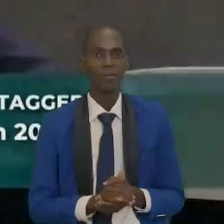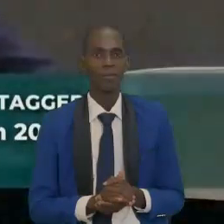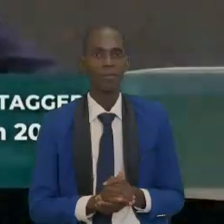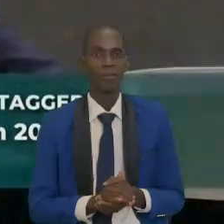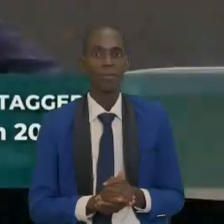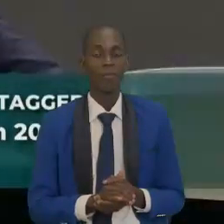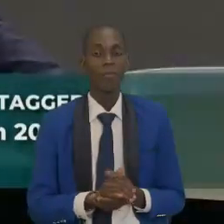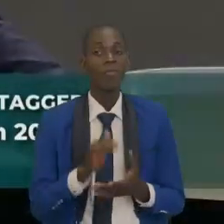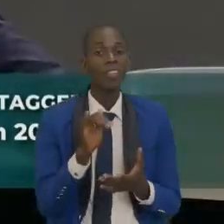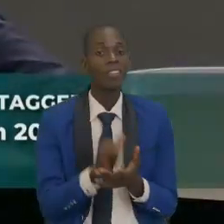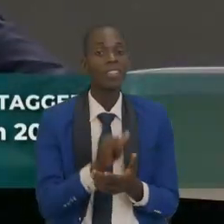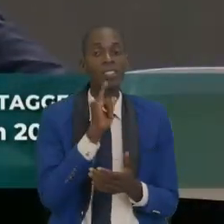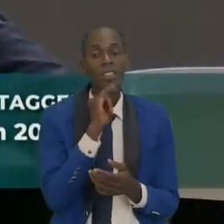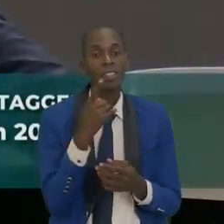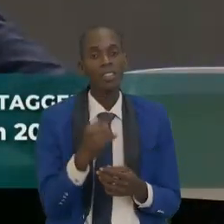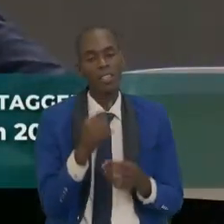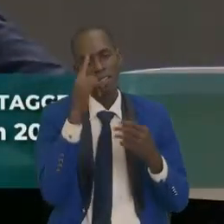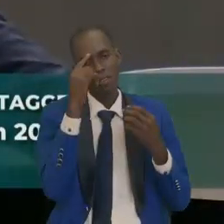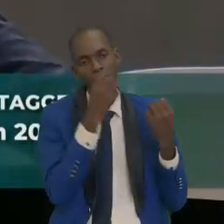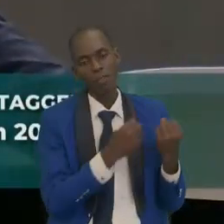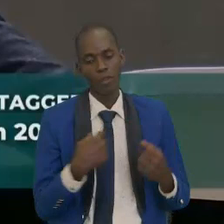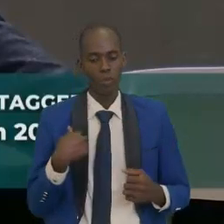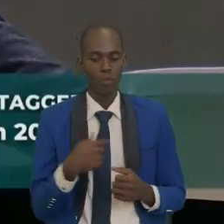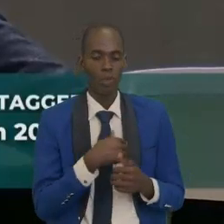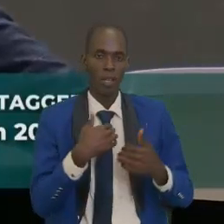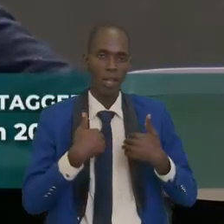that the faith we have today